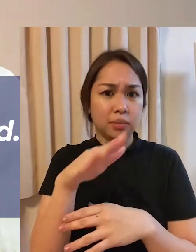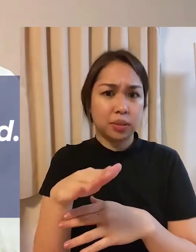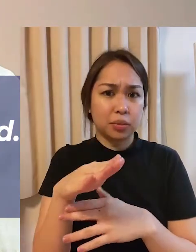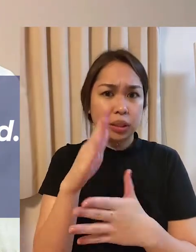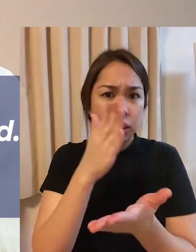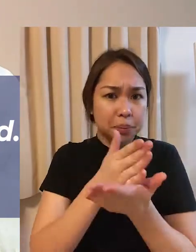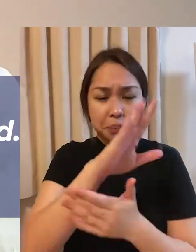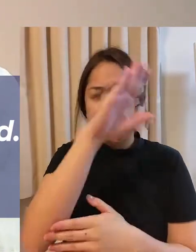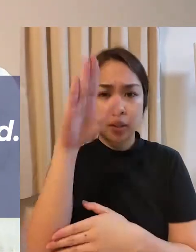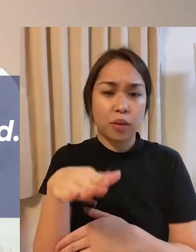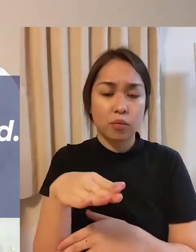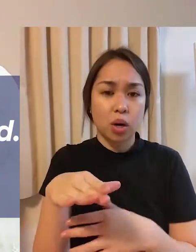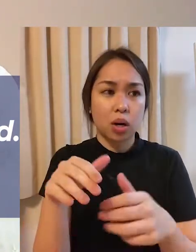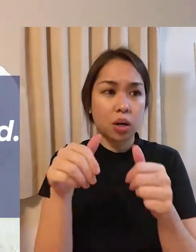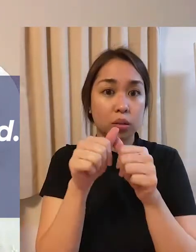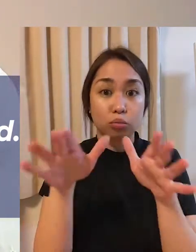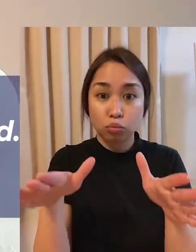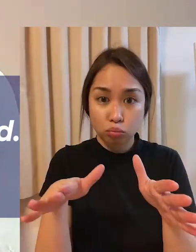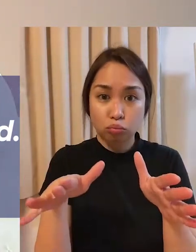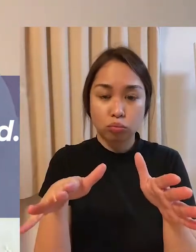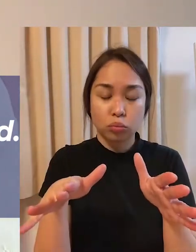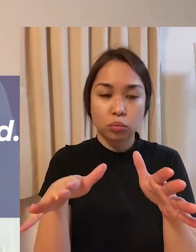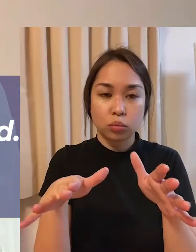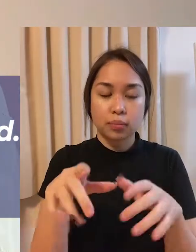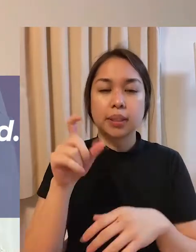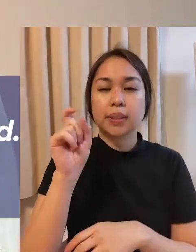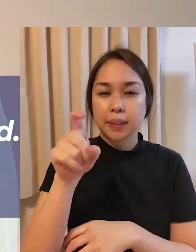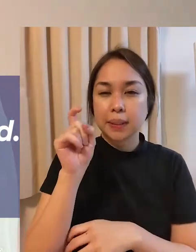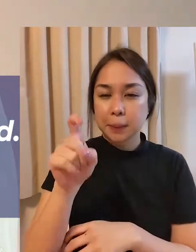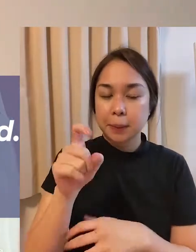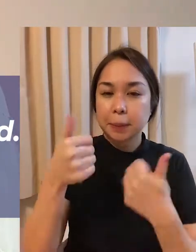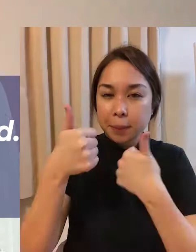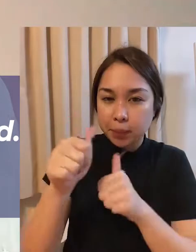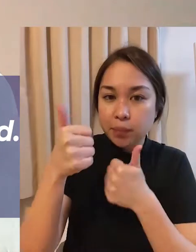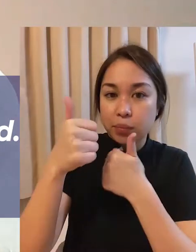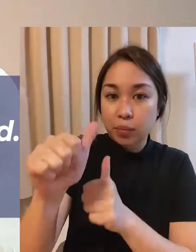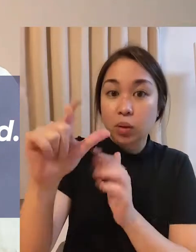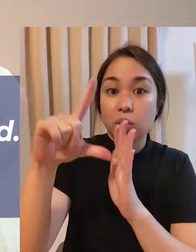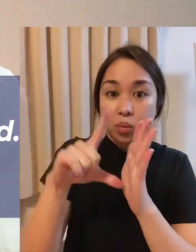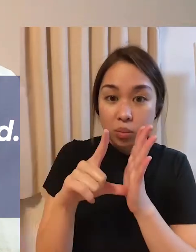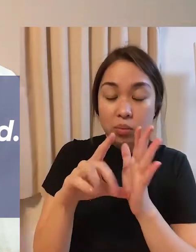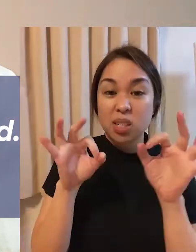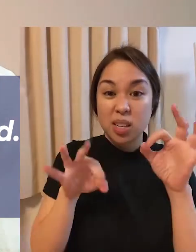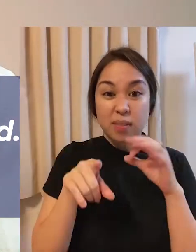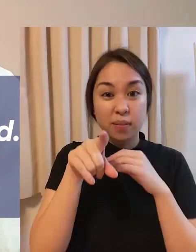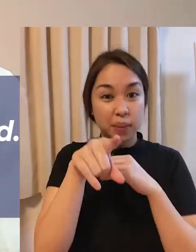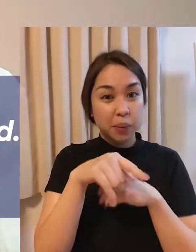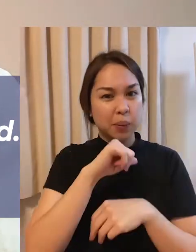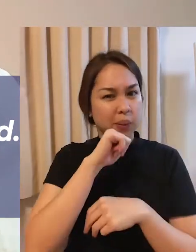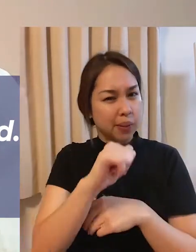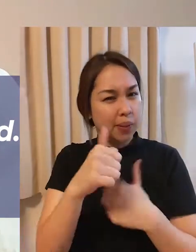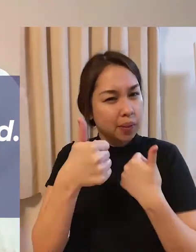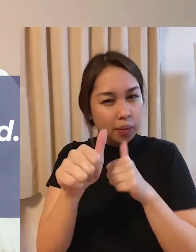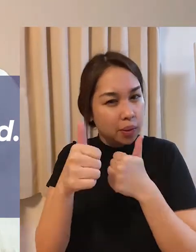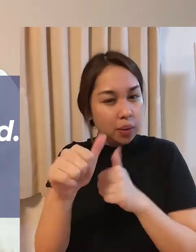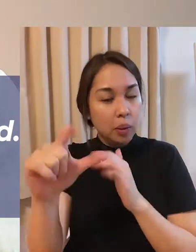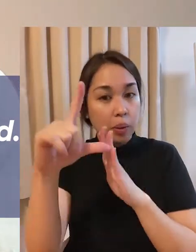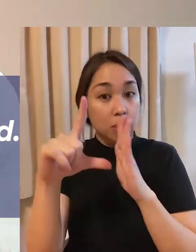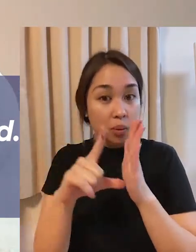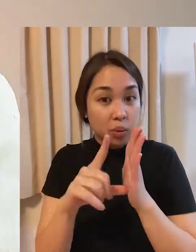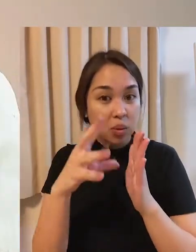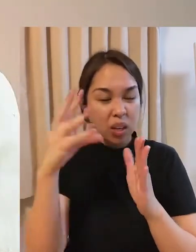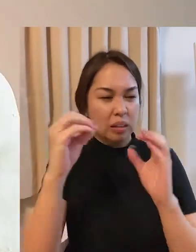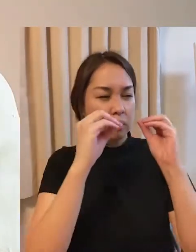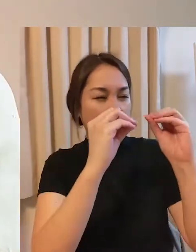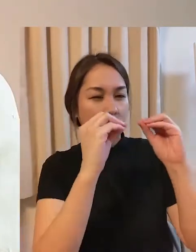law until everything is accomplished. Anyone who breaks one of the least of these